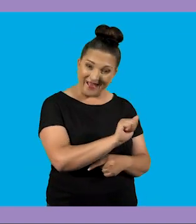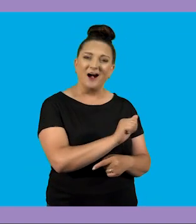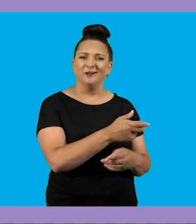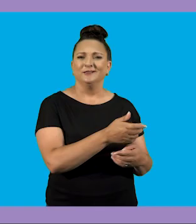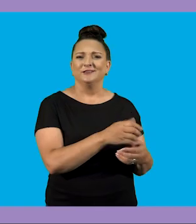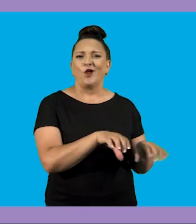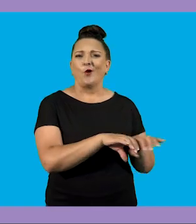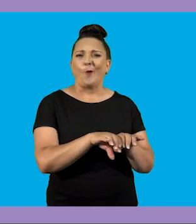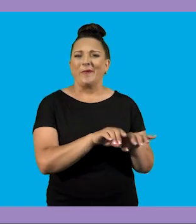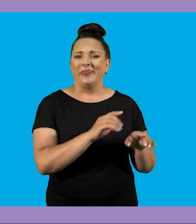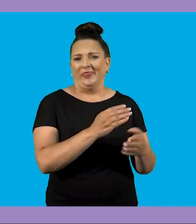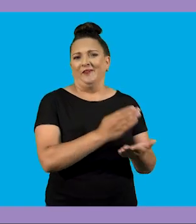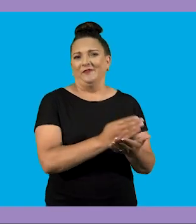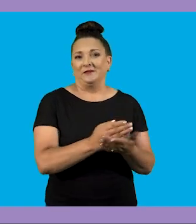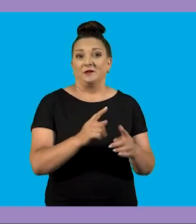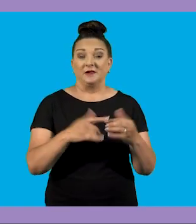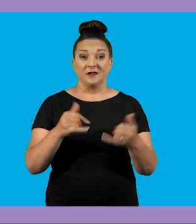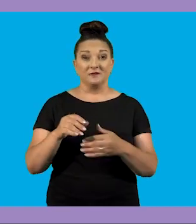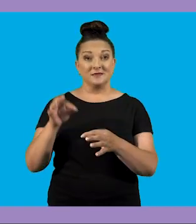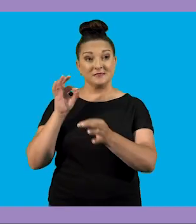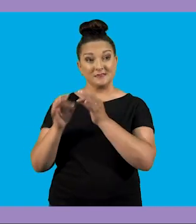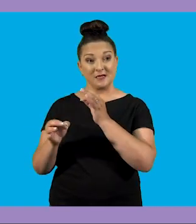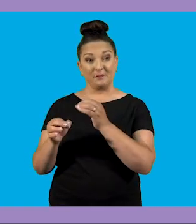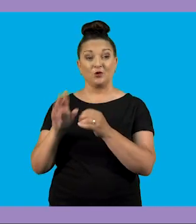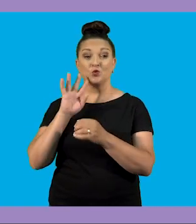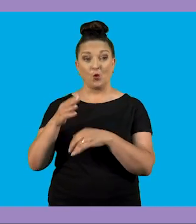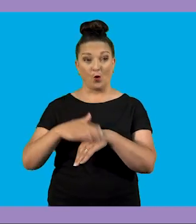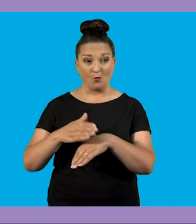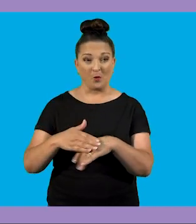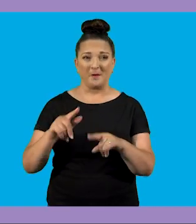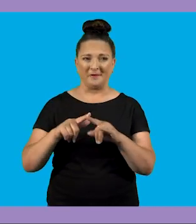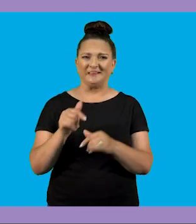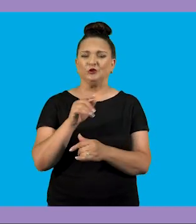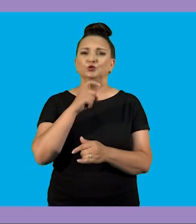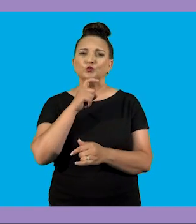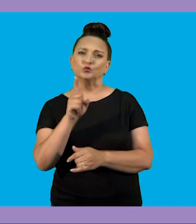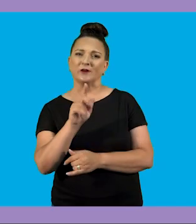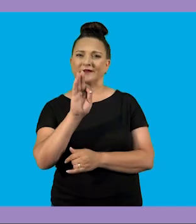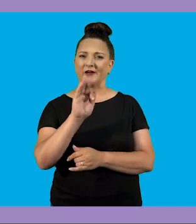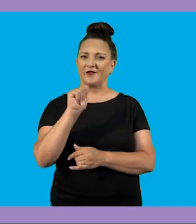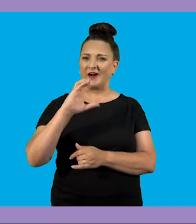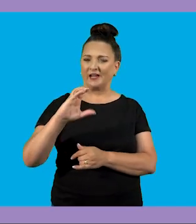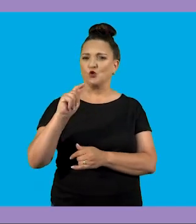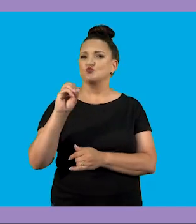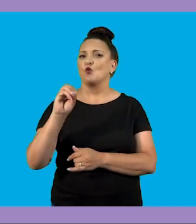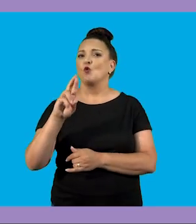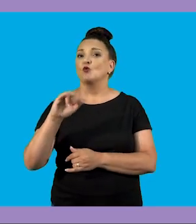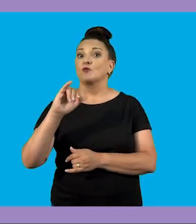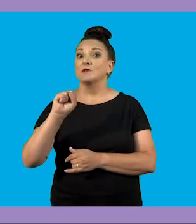are also going to be solving problems where we are going to simplify algebraic expressions using factorizing.